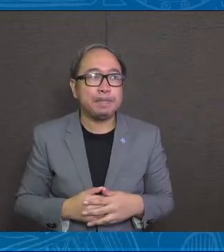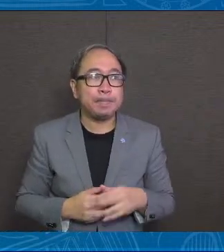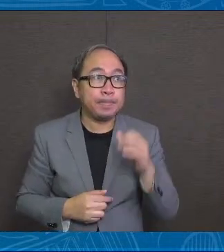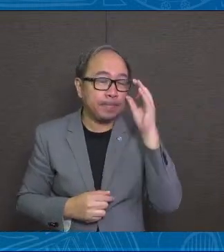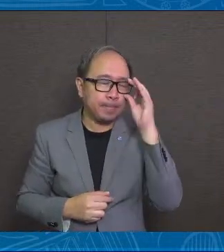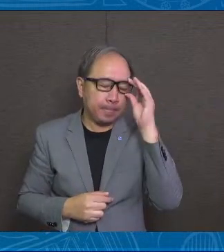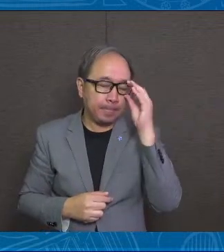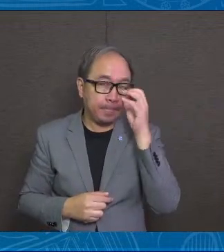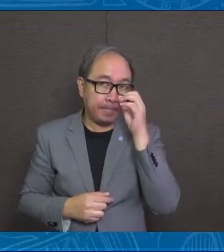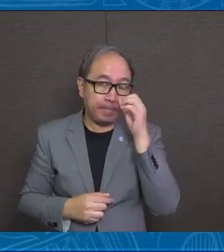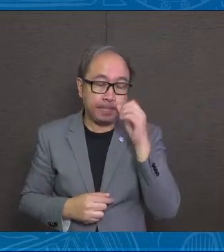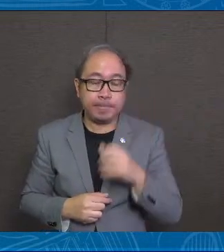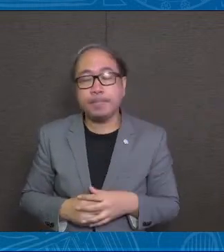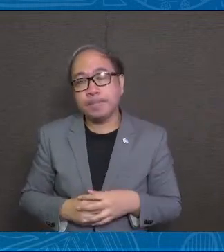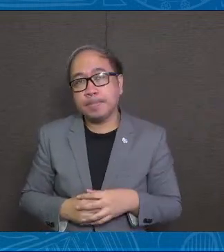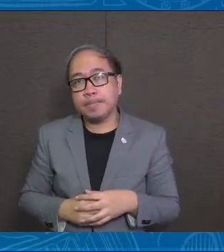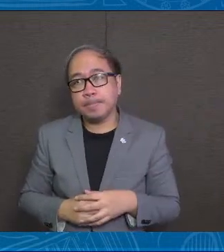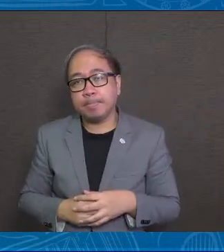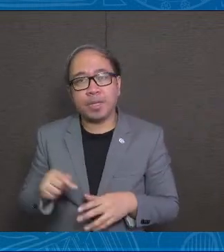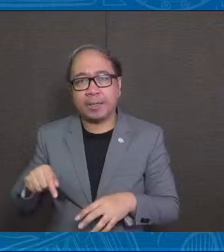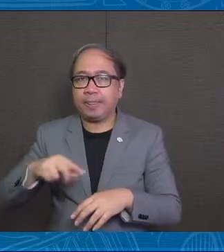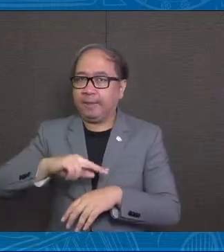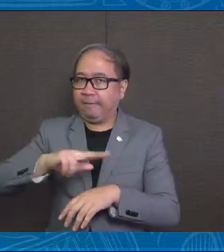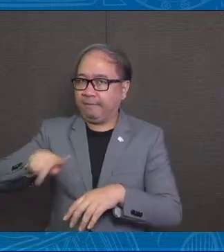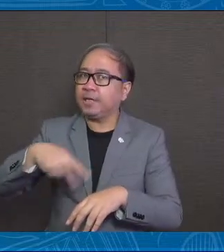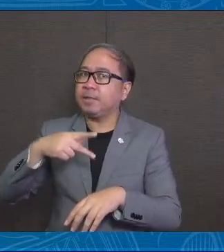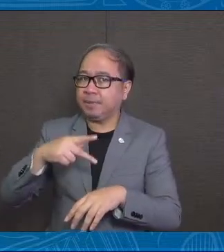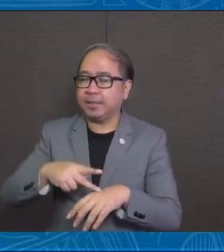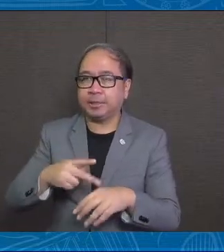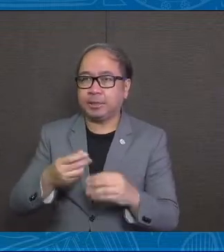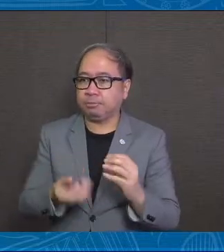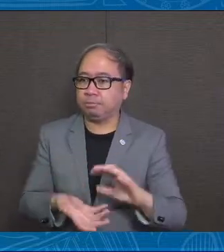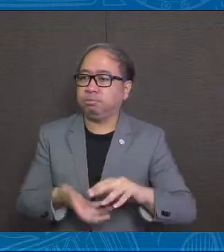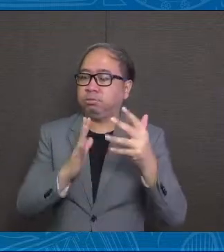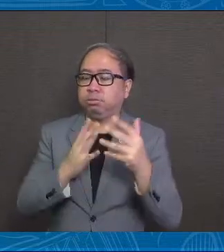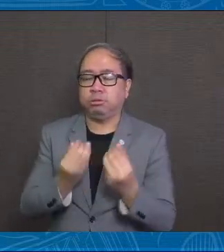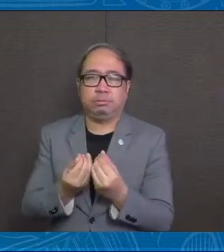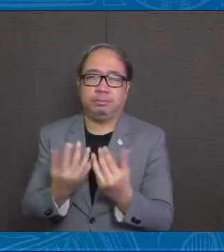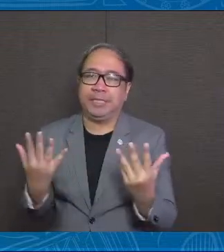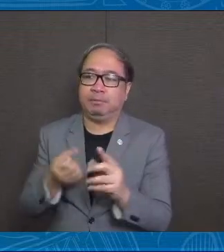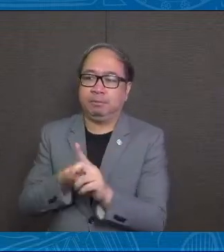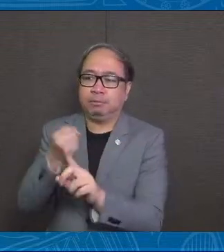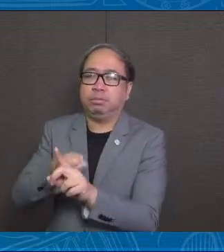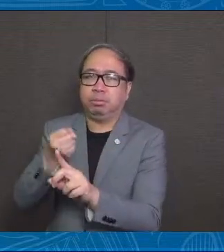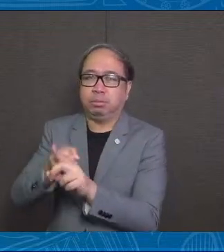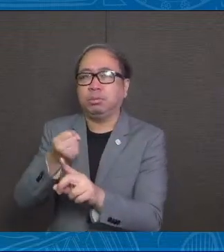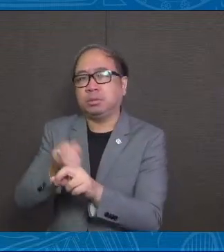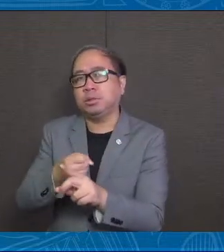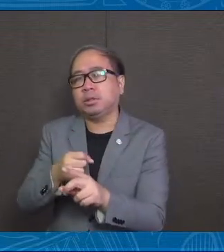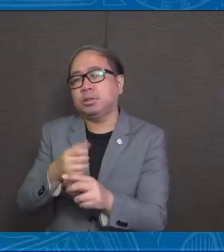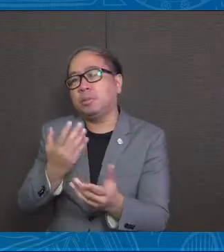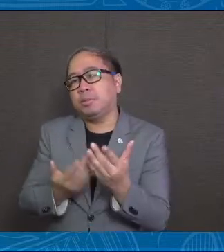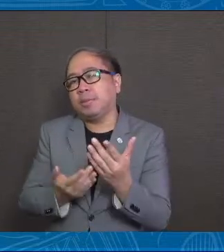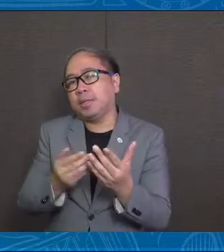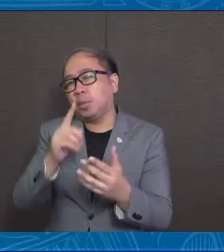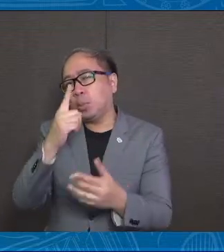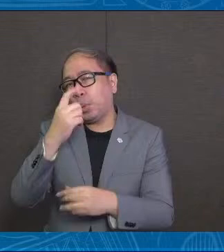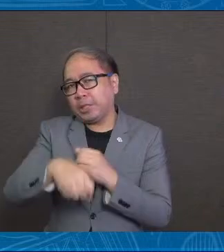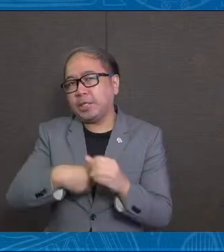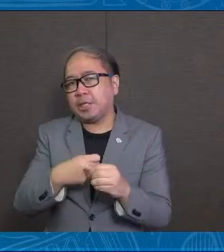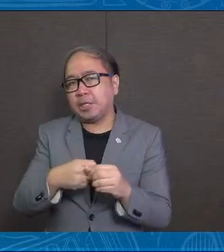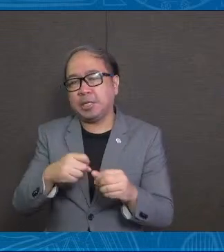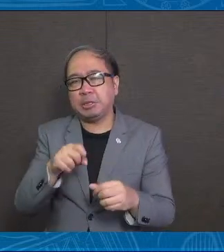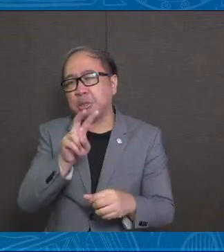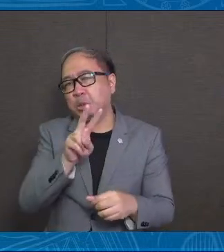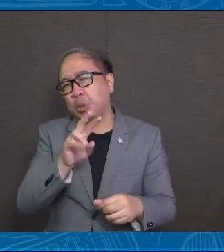Yeah, as you know, the Philippines is one of the most disaster-prone countries in the world. And we have an average of 20 typhoons every year. We are